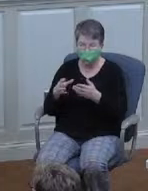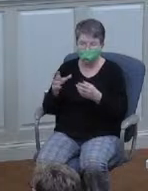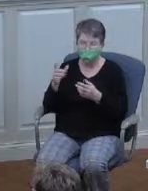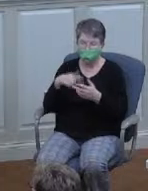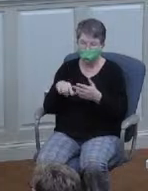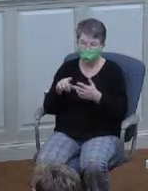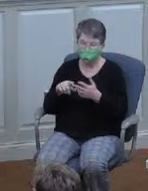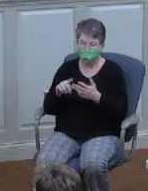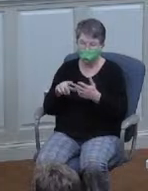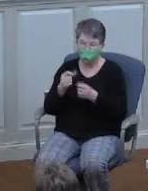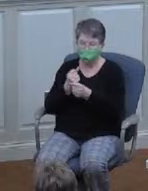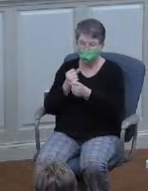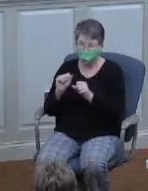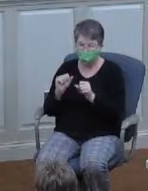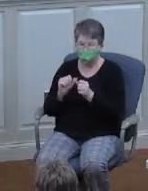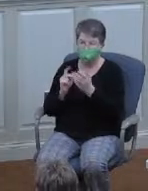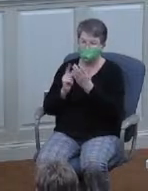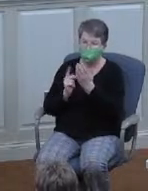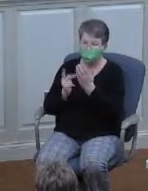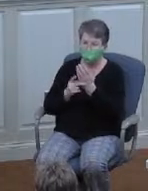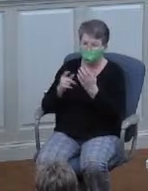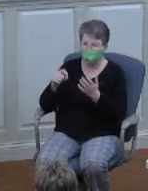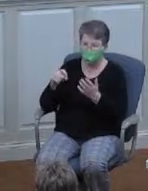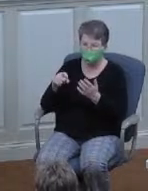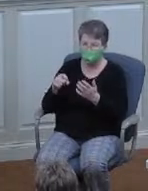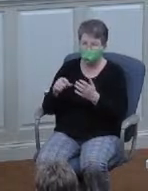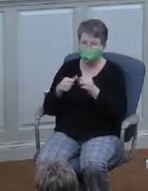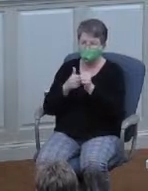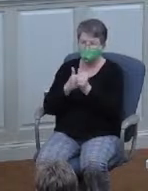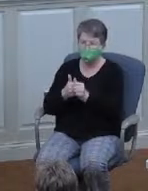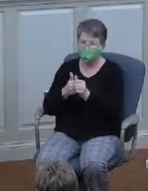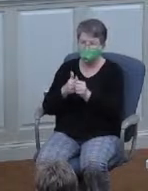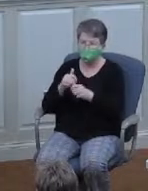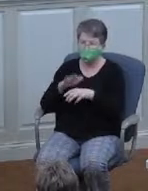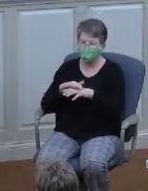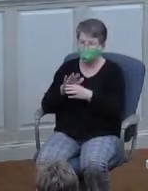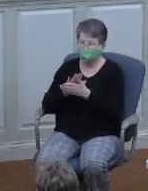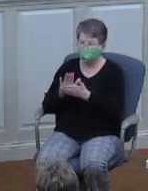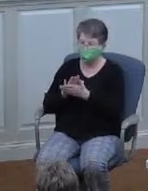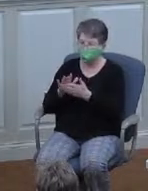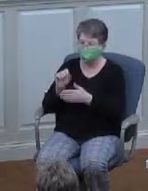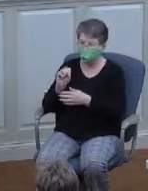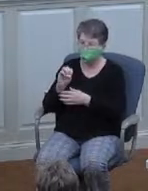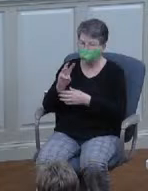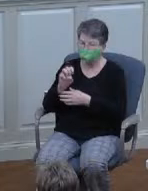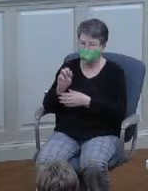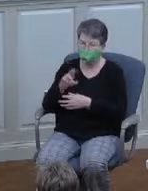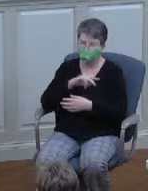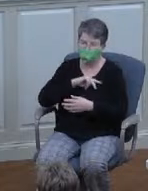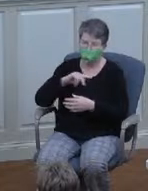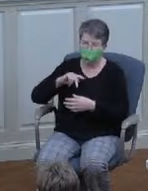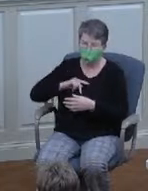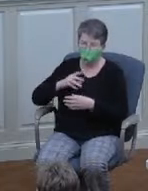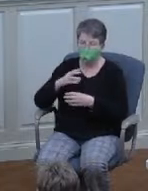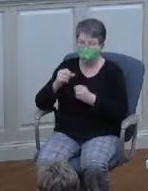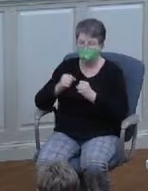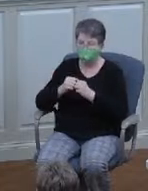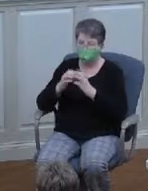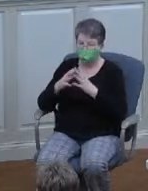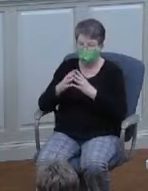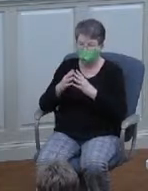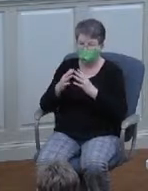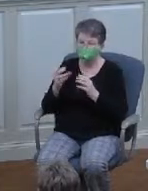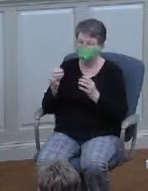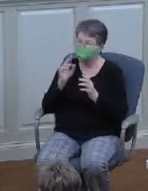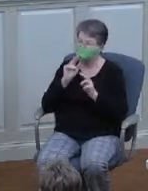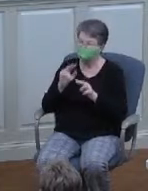at safety and programmatic needs based on sanitary sewer personnel and implementation, and just